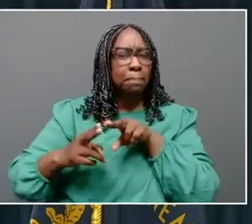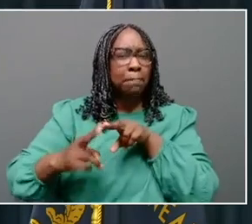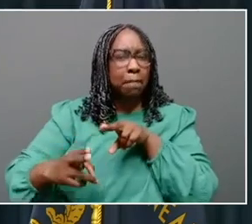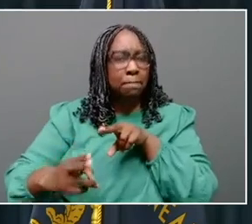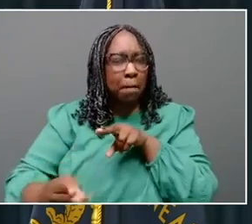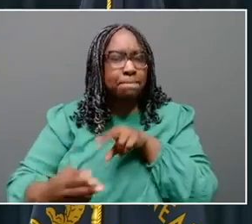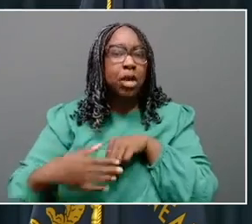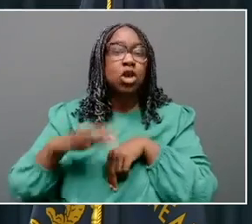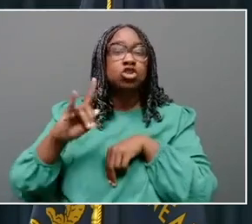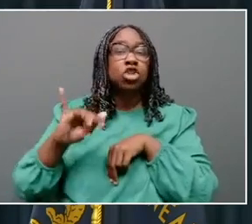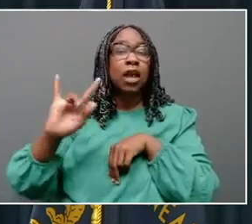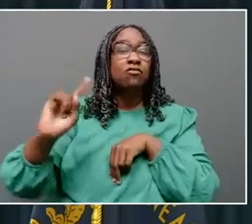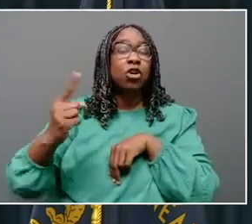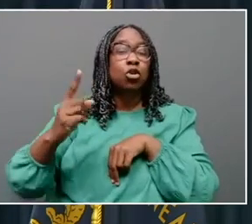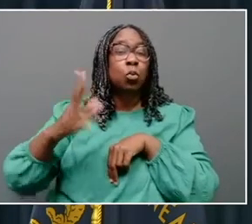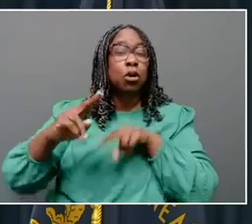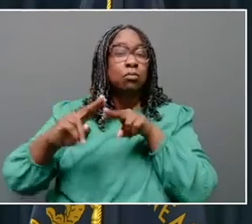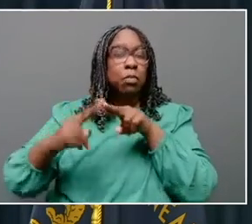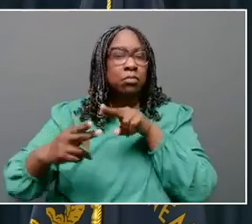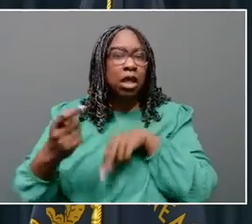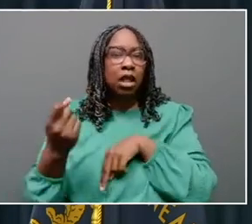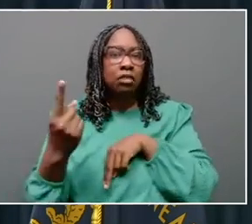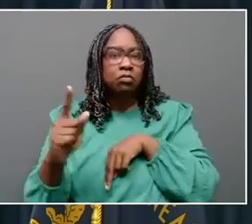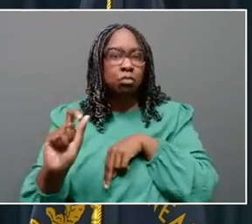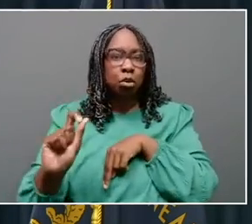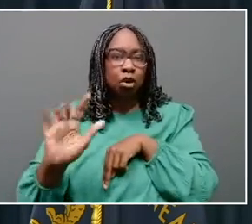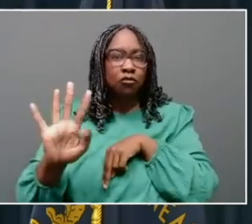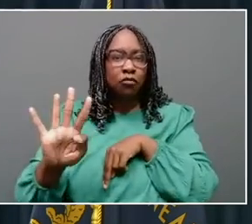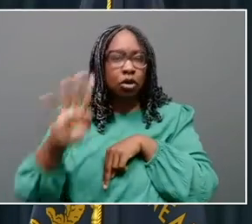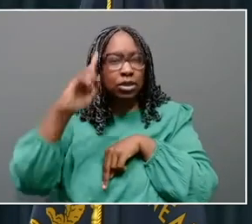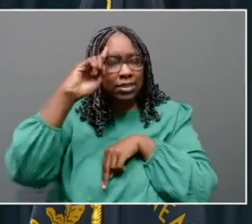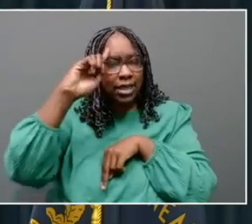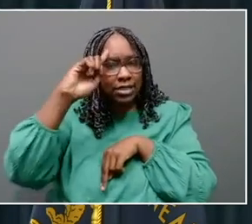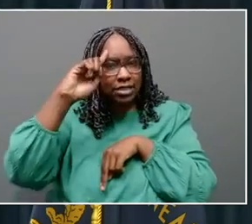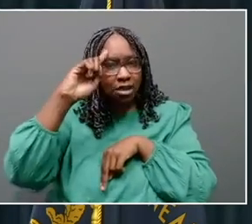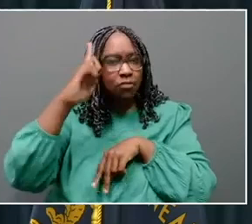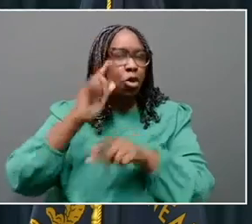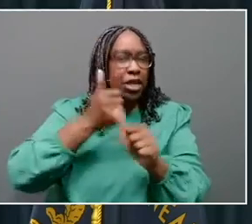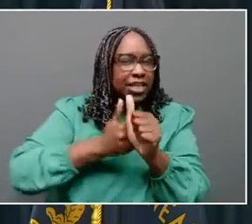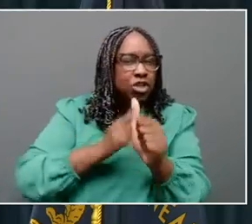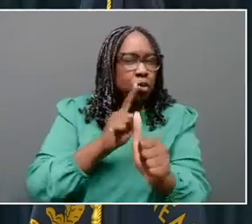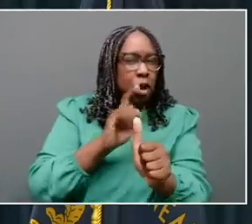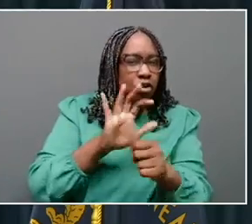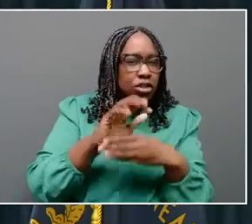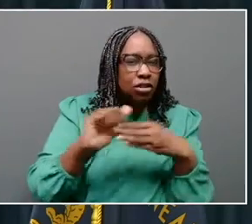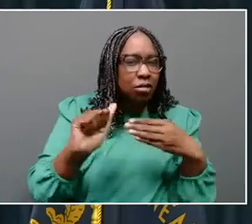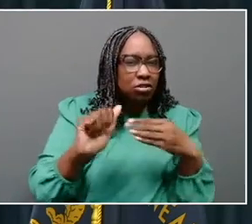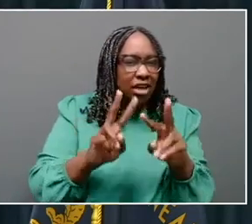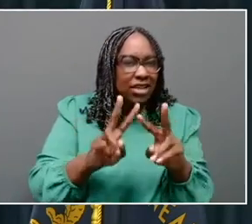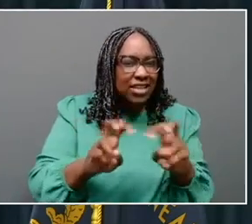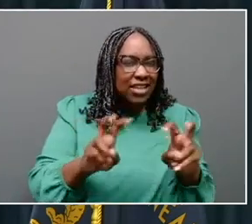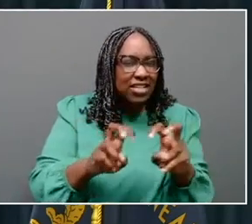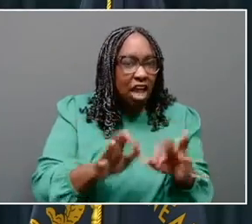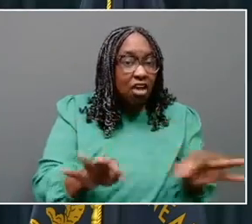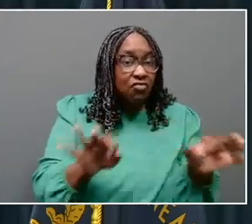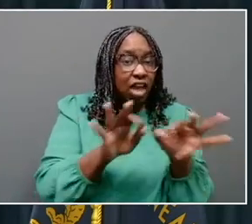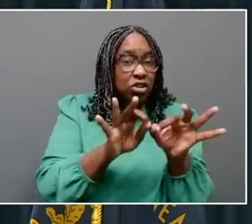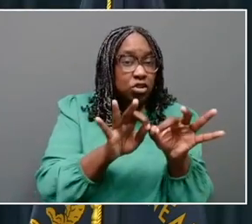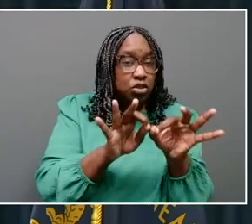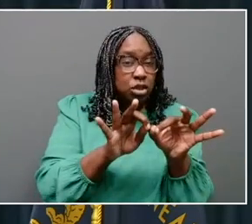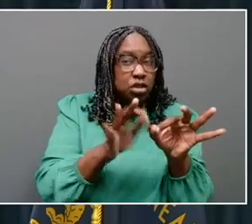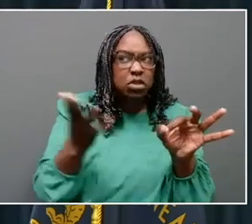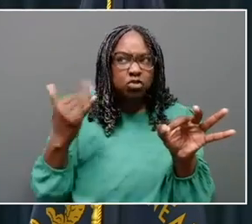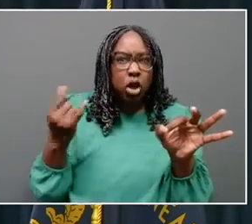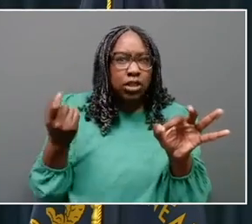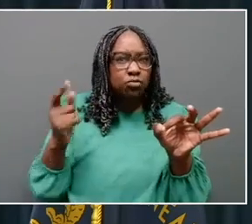decreasing to 11.4 cents per $100 of assessed value, down from 11.5%. So